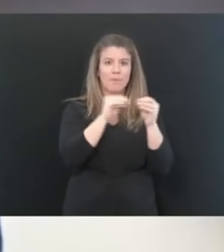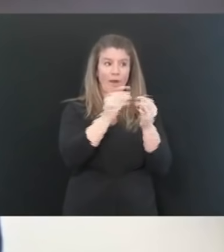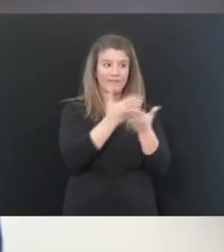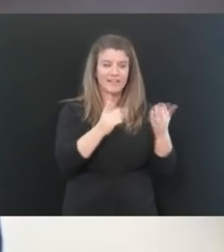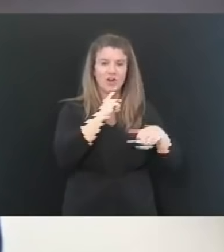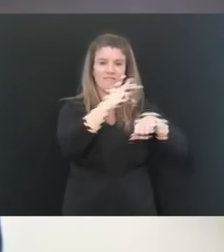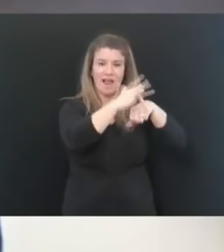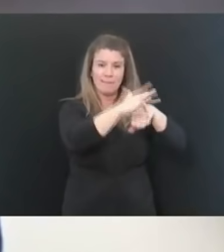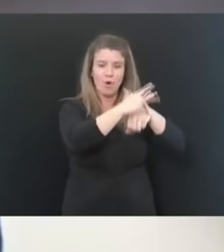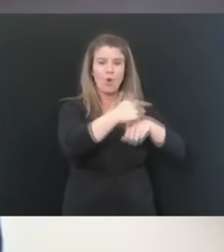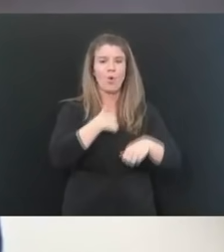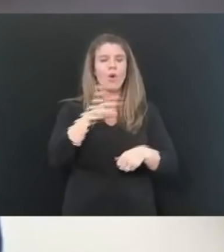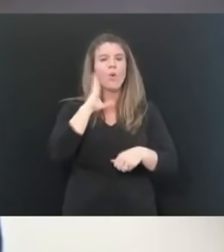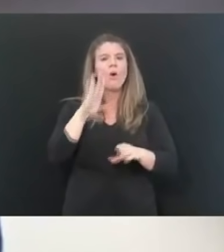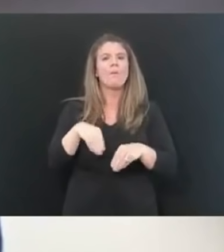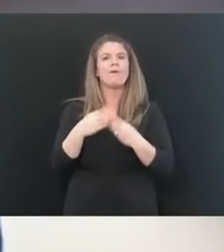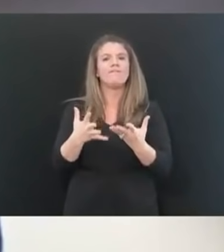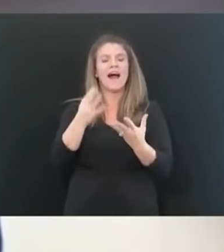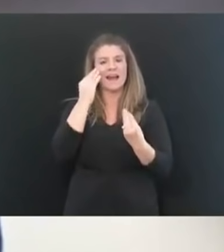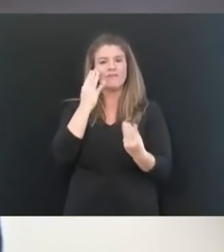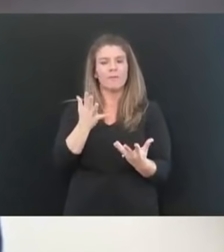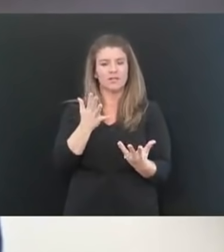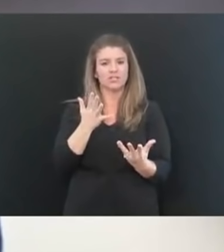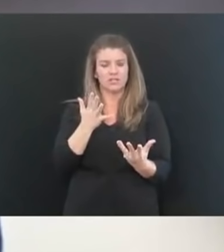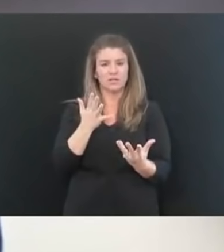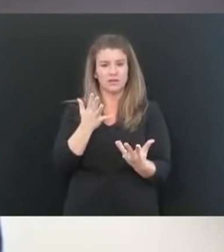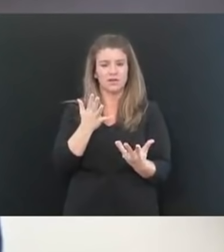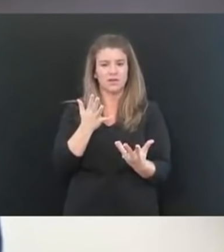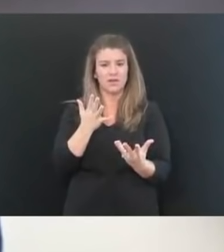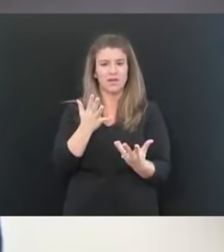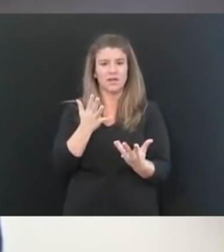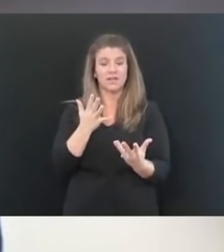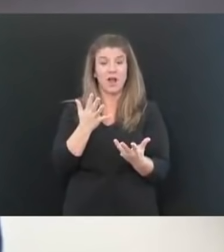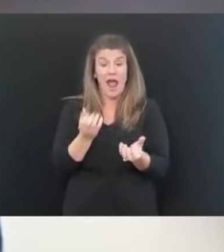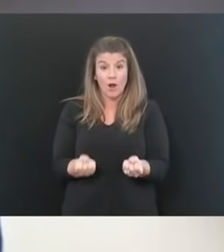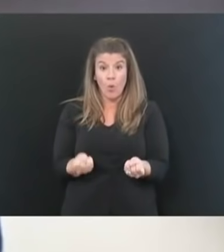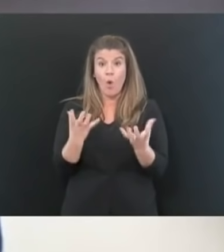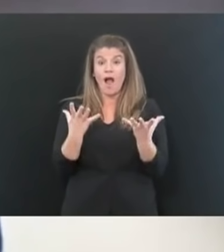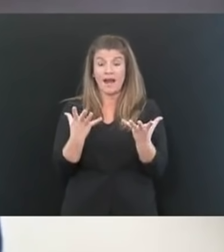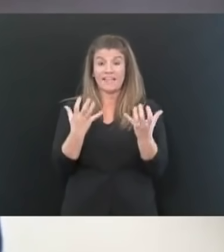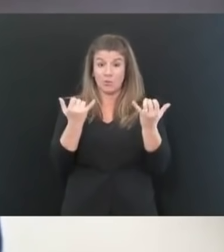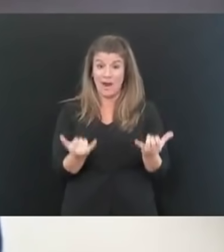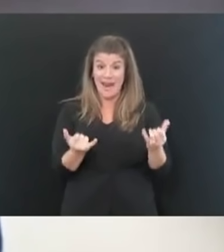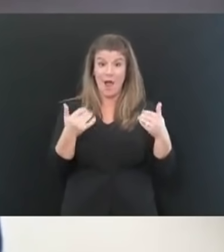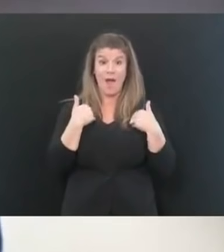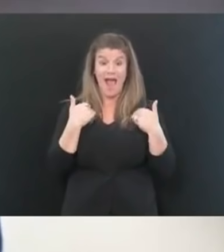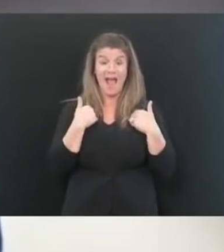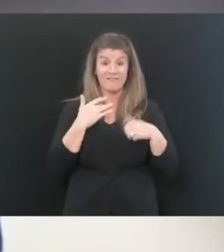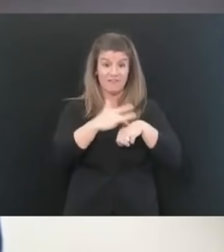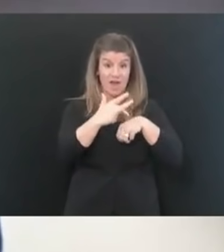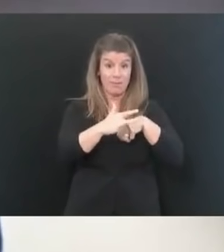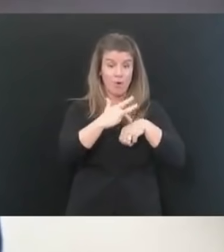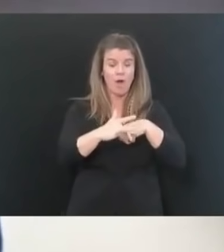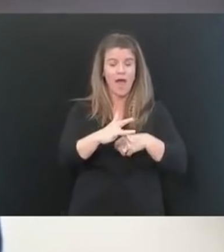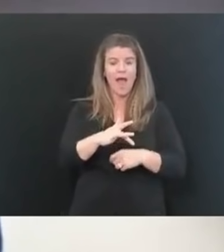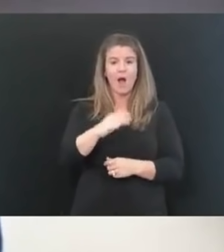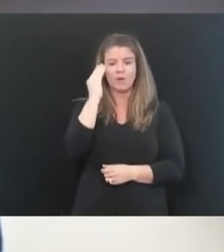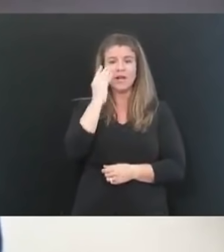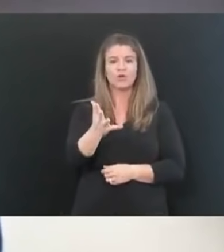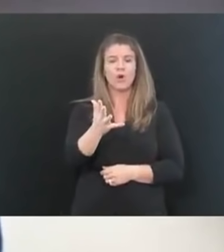be providing some information as to the quantities that we now have available. I will tell you